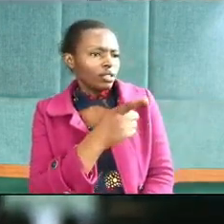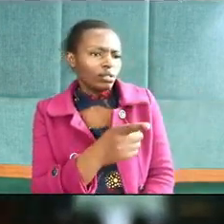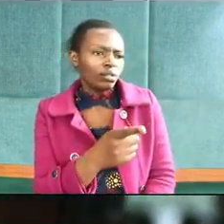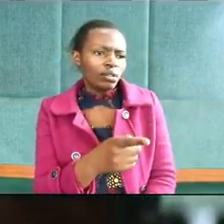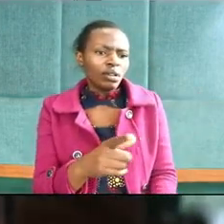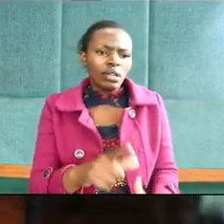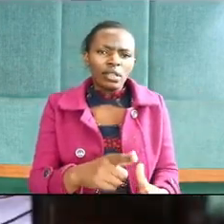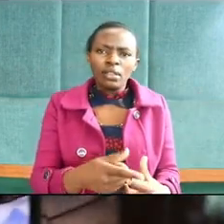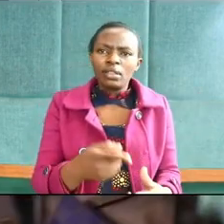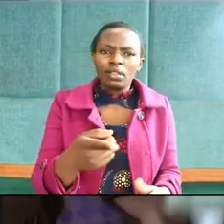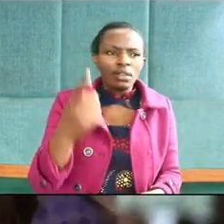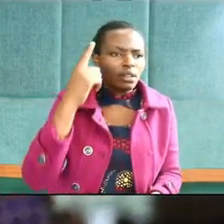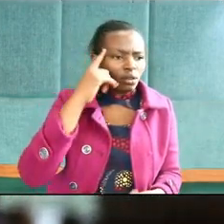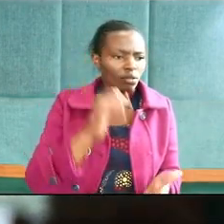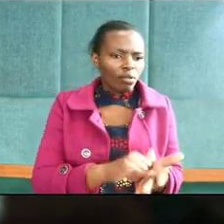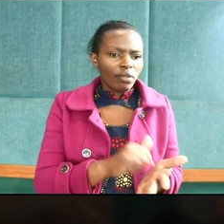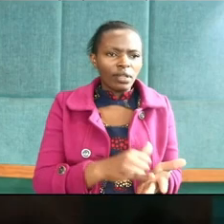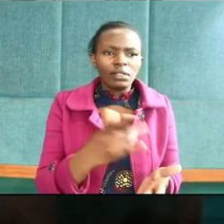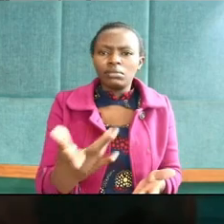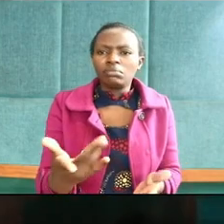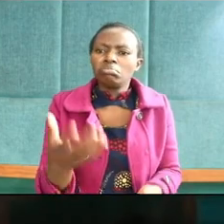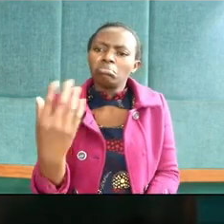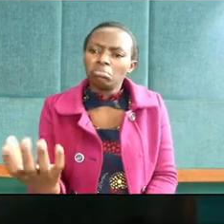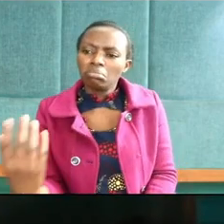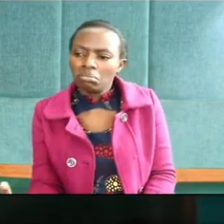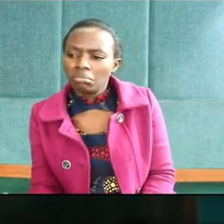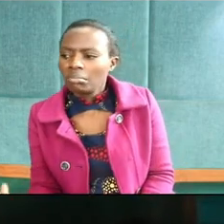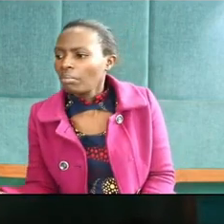they know is, here comes the beggar.